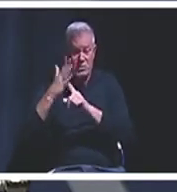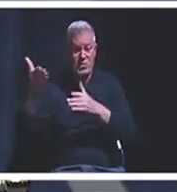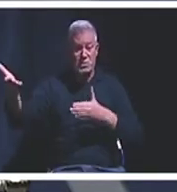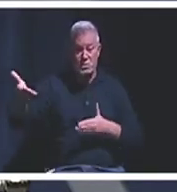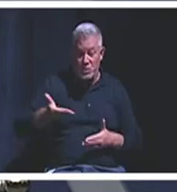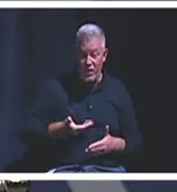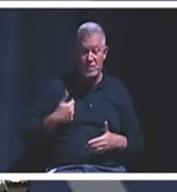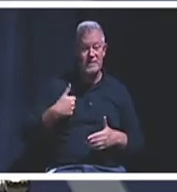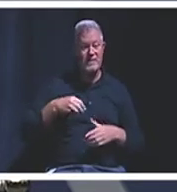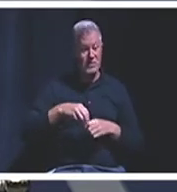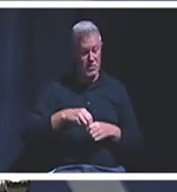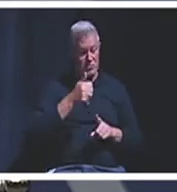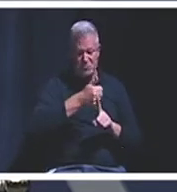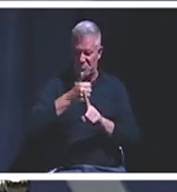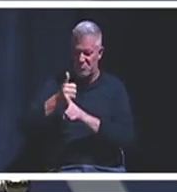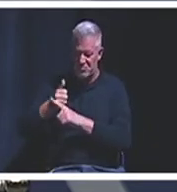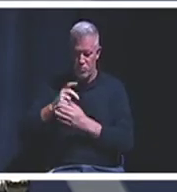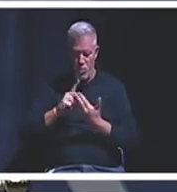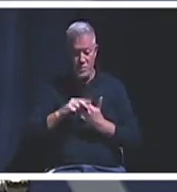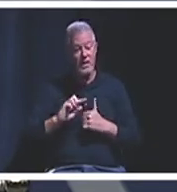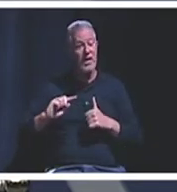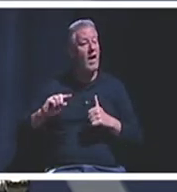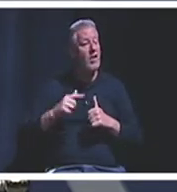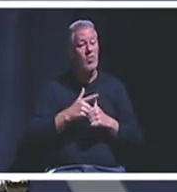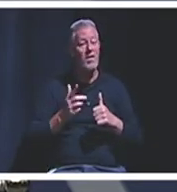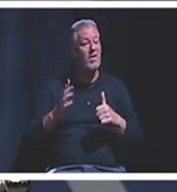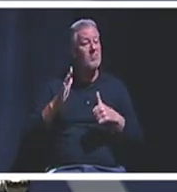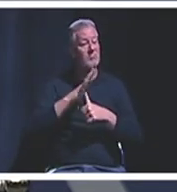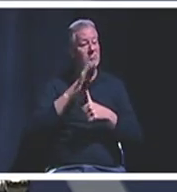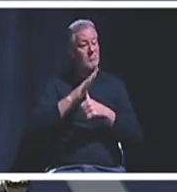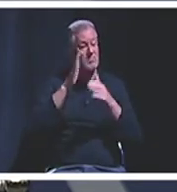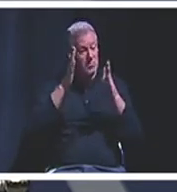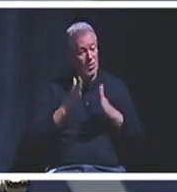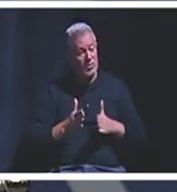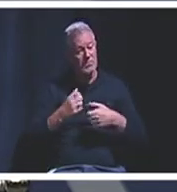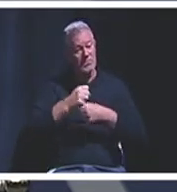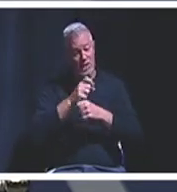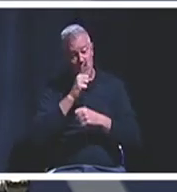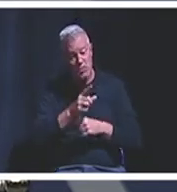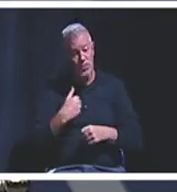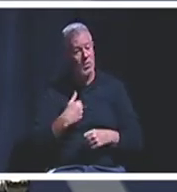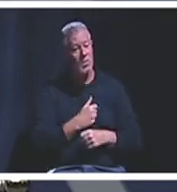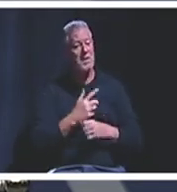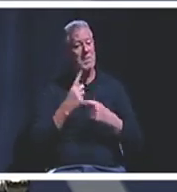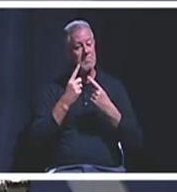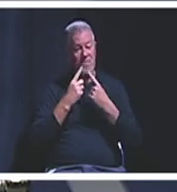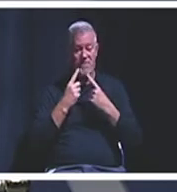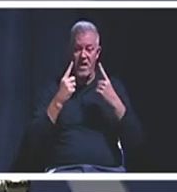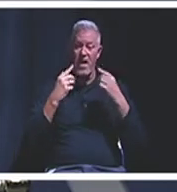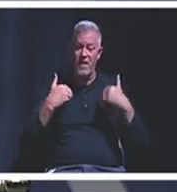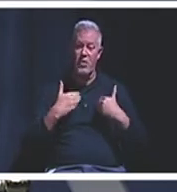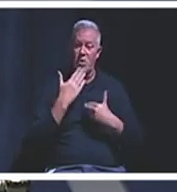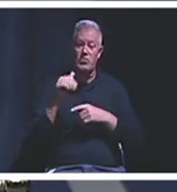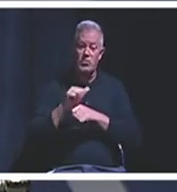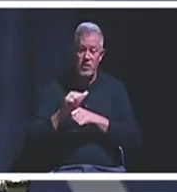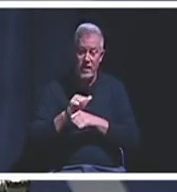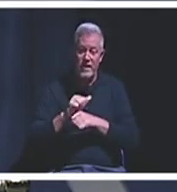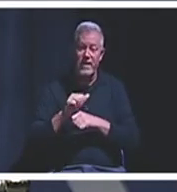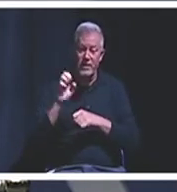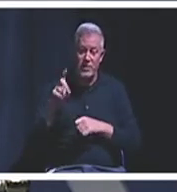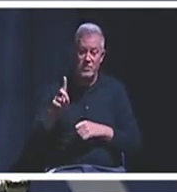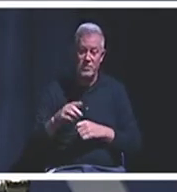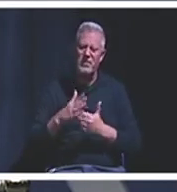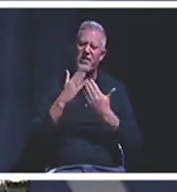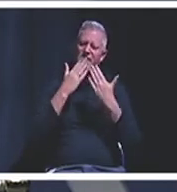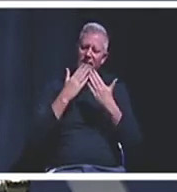respective programs, and you were also the main person ensuring our effective training and education. Thank you for